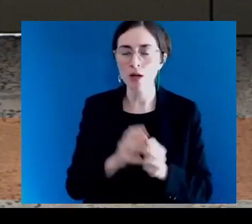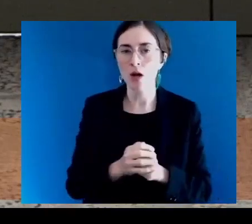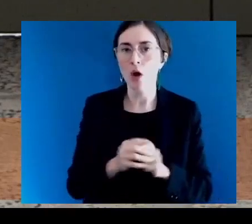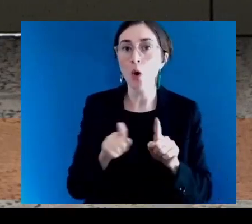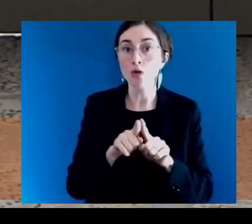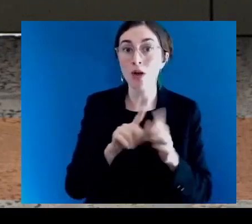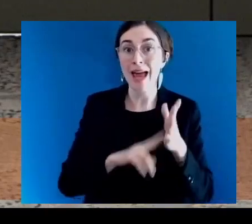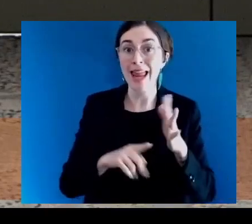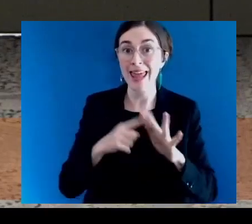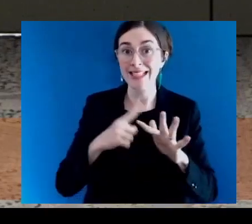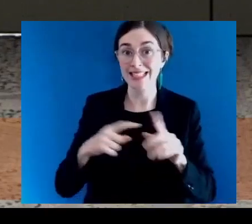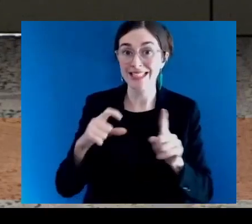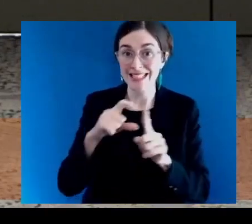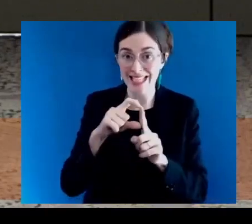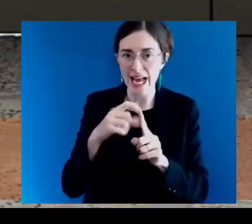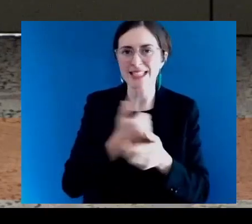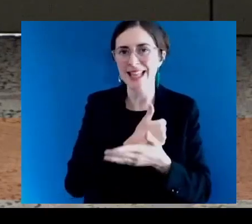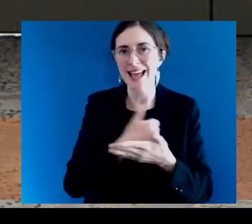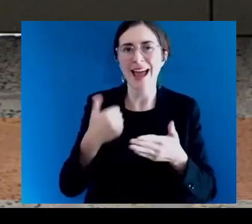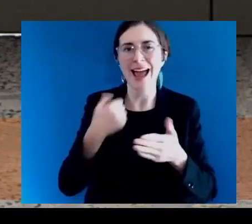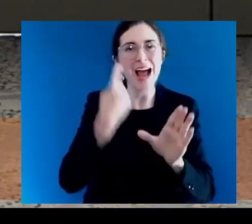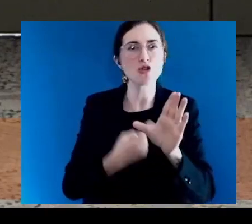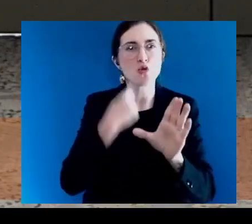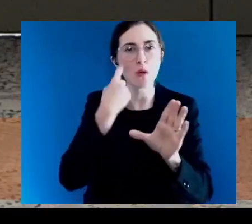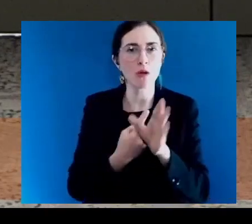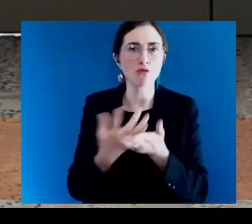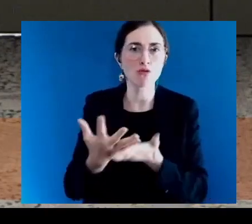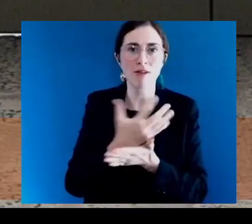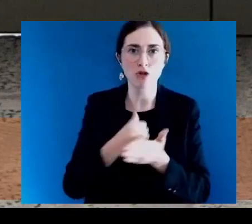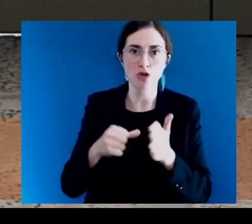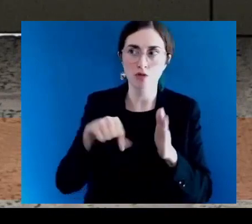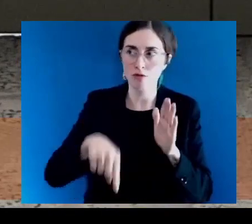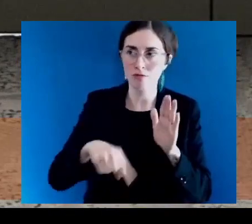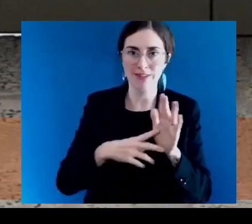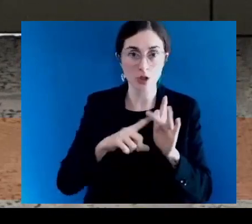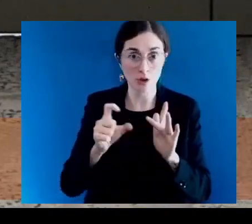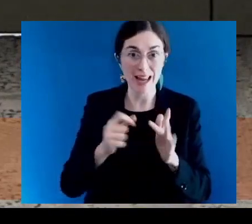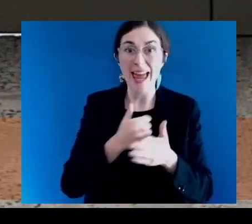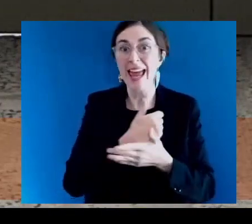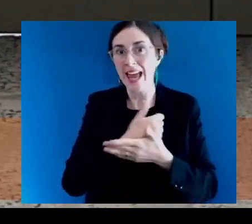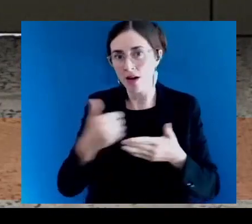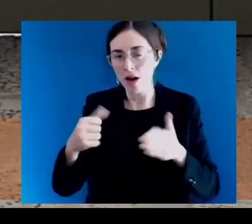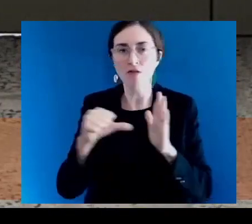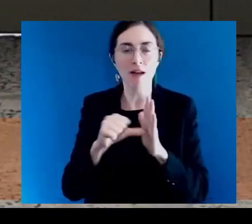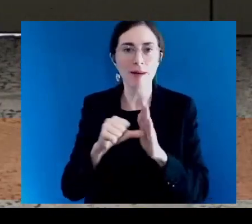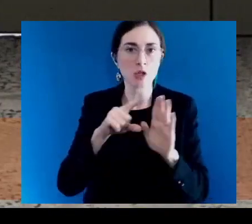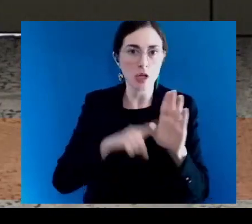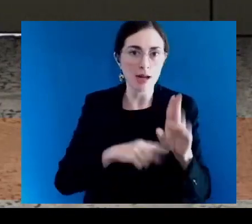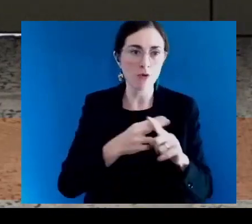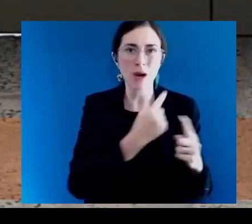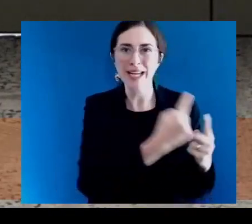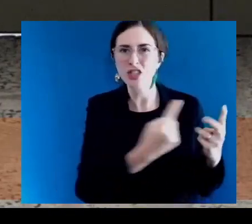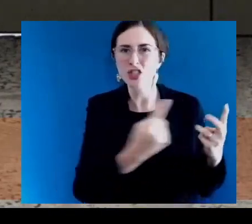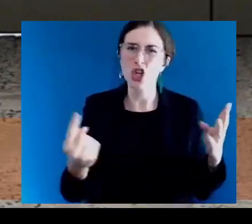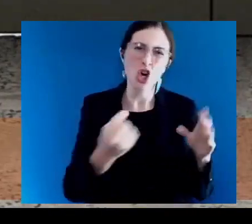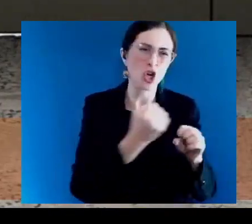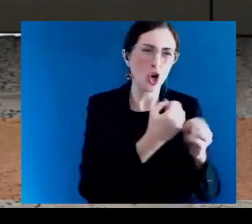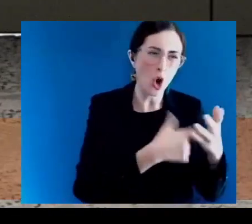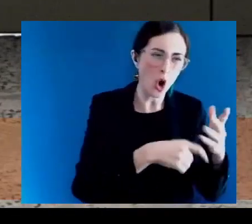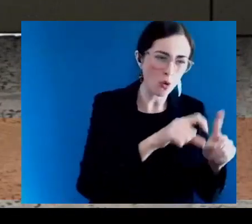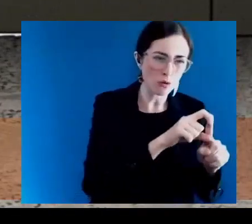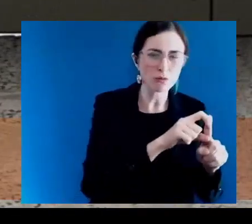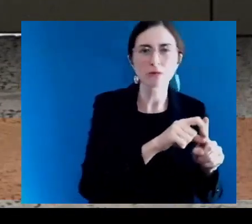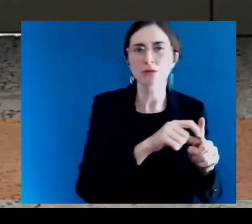obtained by the state over each financial year for each commodity, correct? Yes.